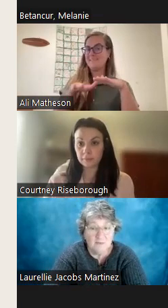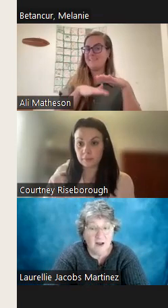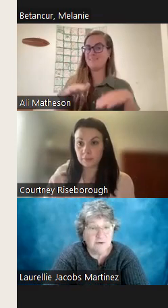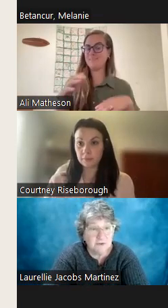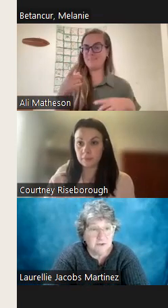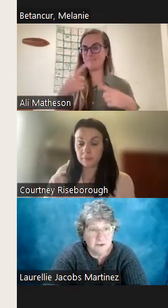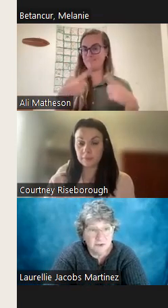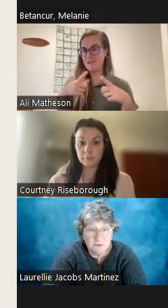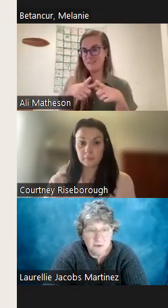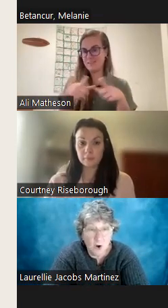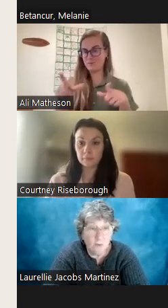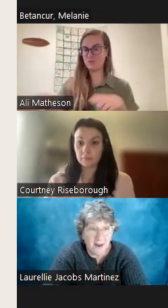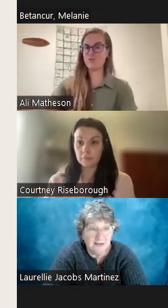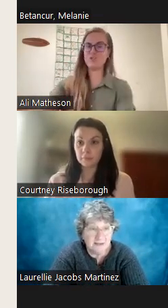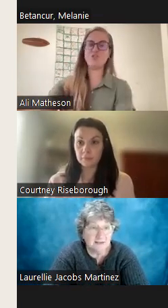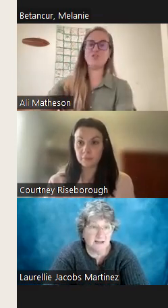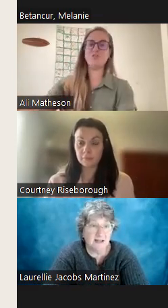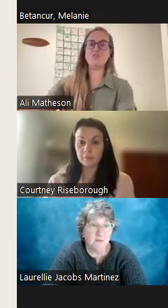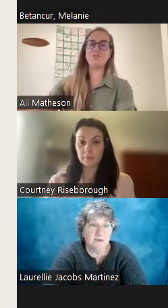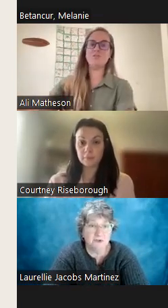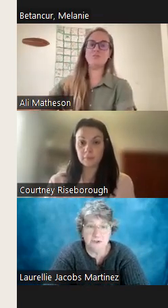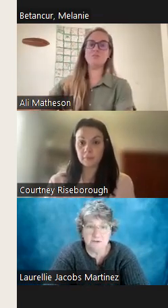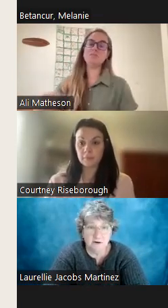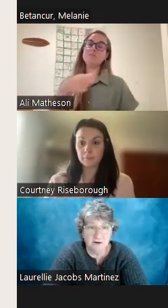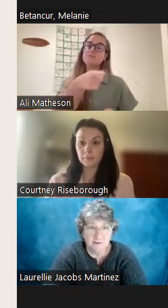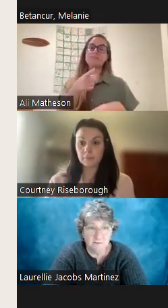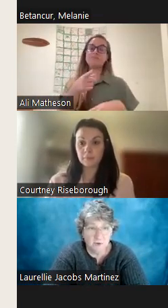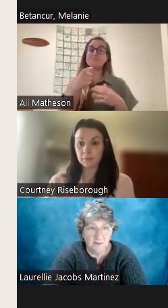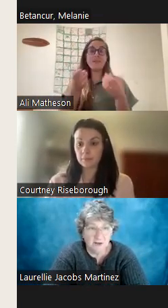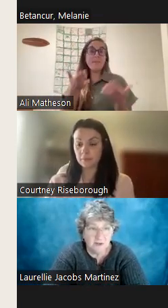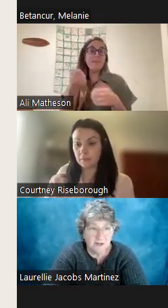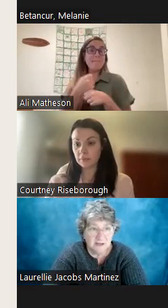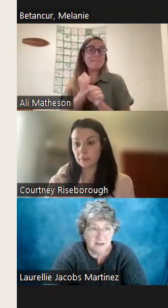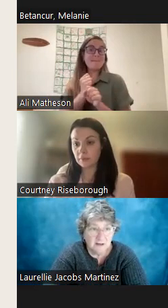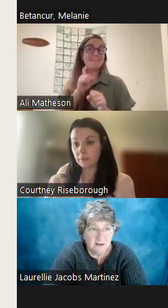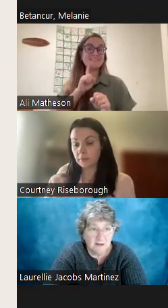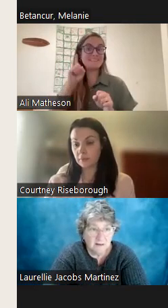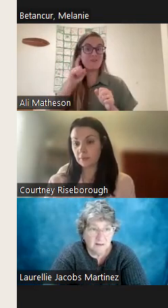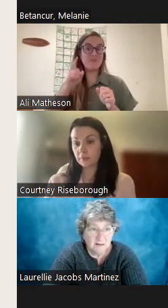The providers should know basic sign language, just very rudimentary,